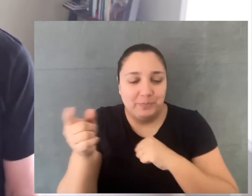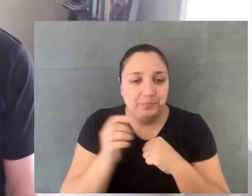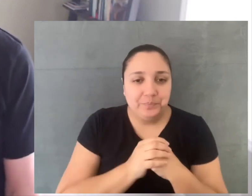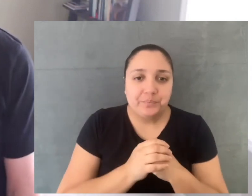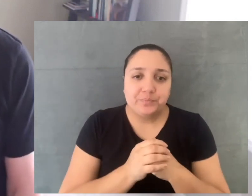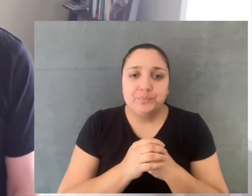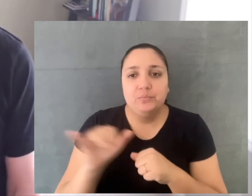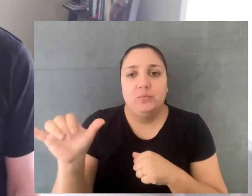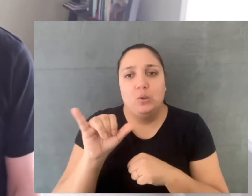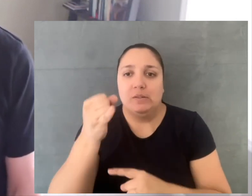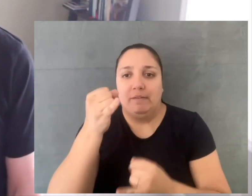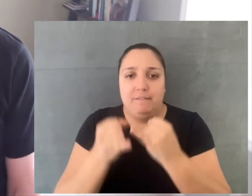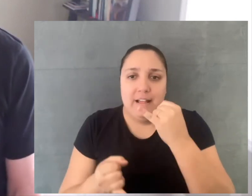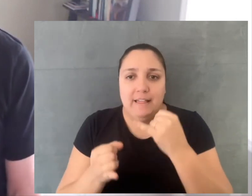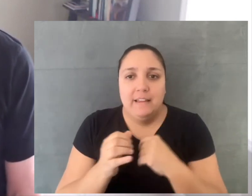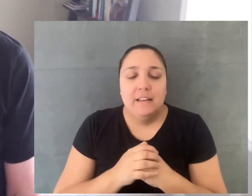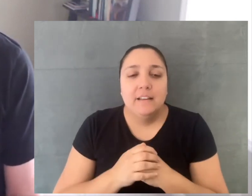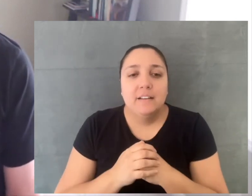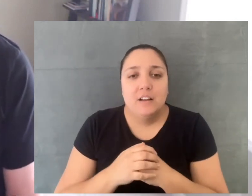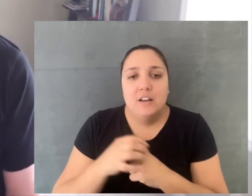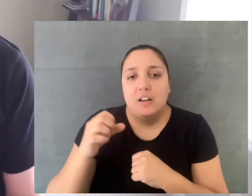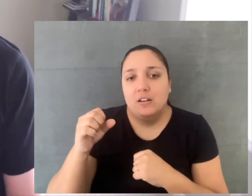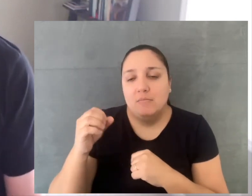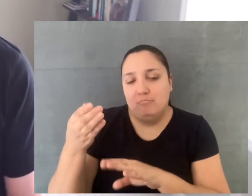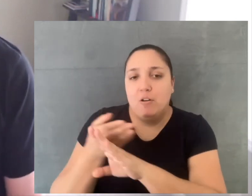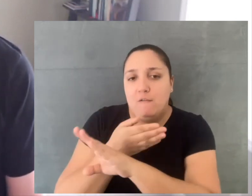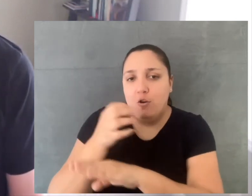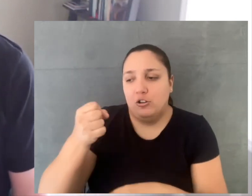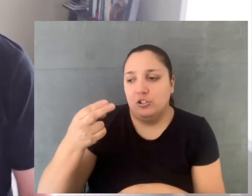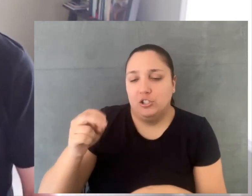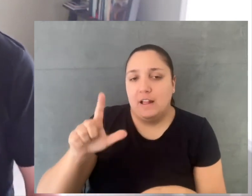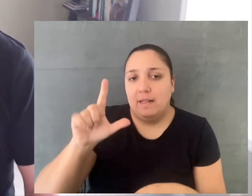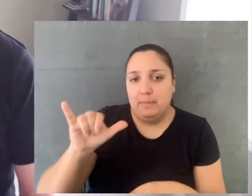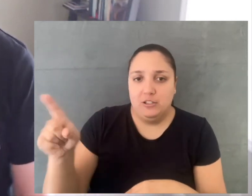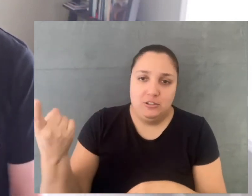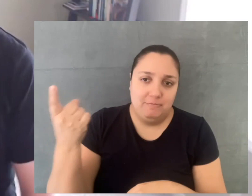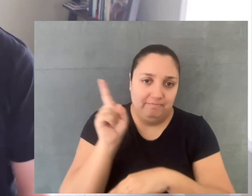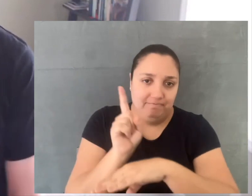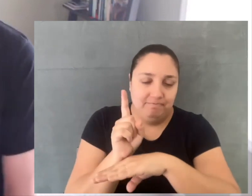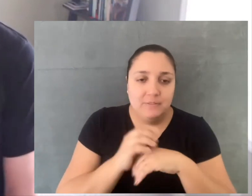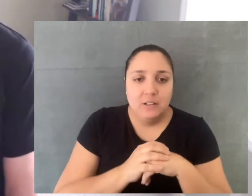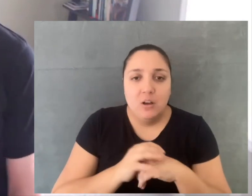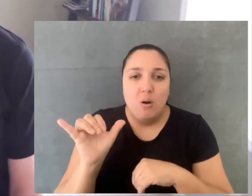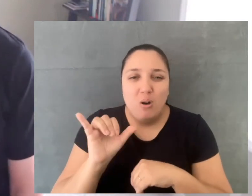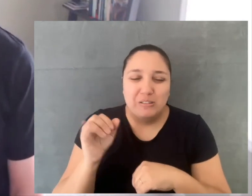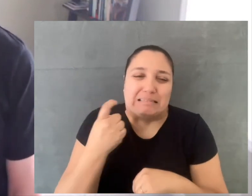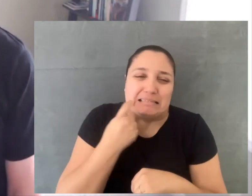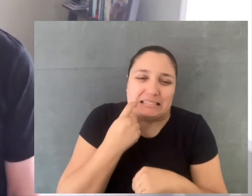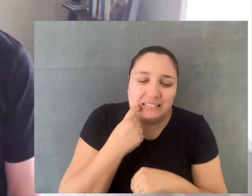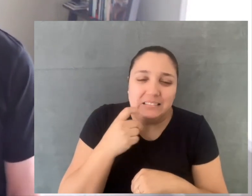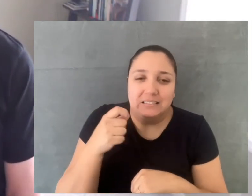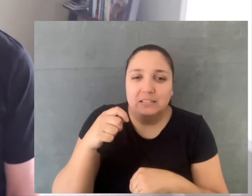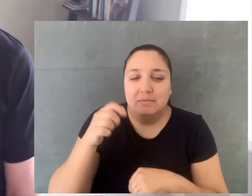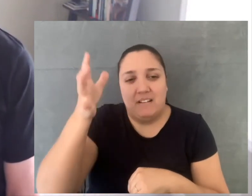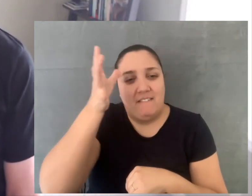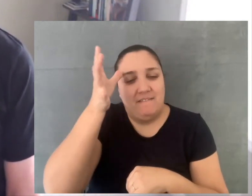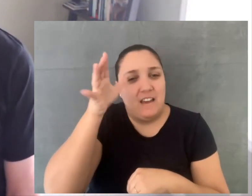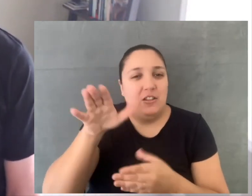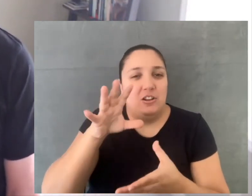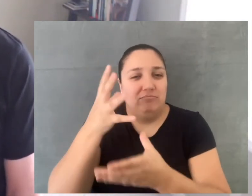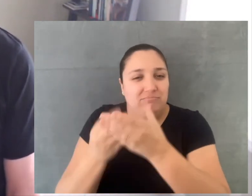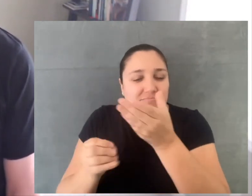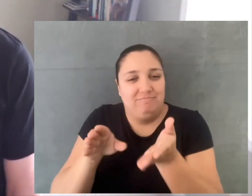finally, before I bring Shelby on the screen, I just wanted to make a personal acknowledgement. My dad passed away a couple of years ago,